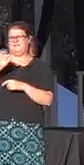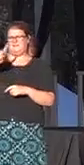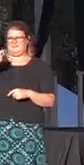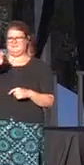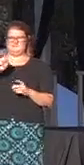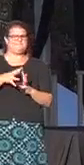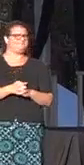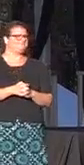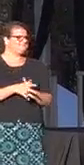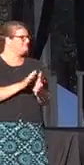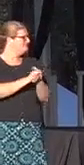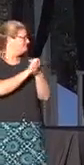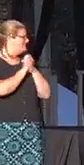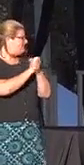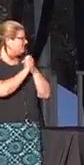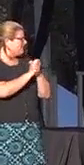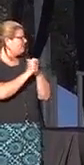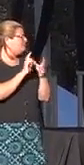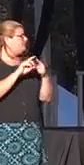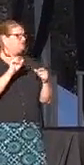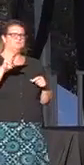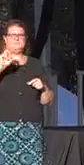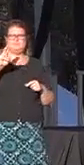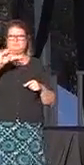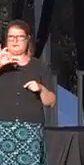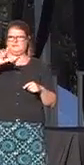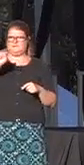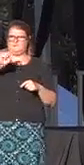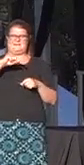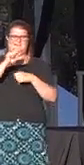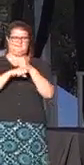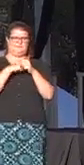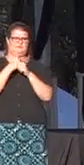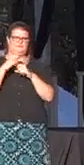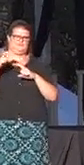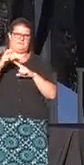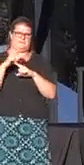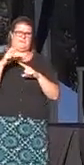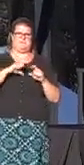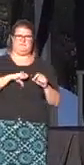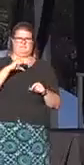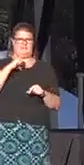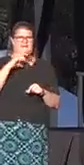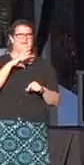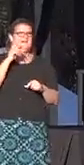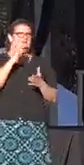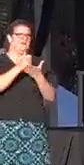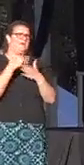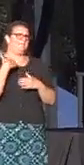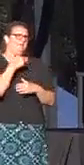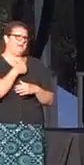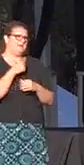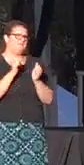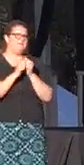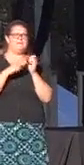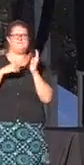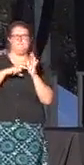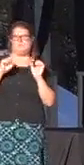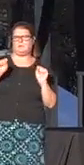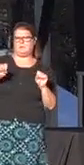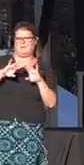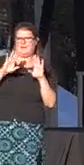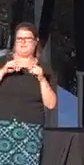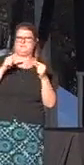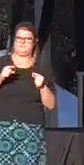and AIDS. Congratulations to Sue Reynolds on being this year's champion of pride and for helping us with the affordable housing